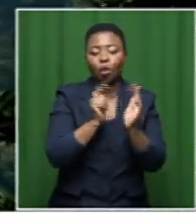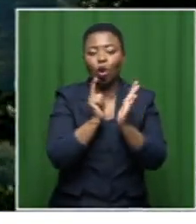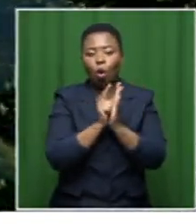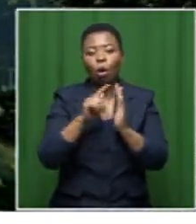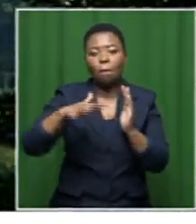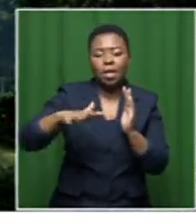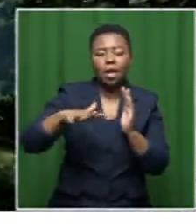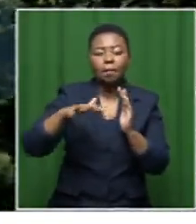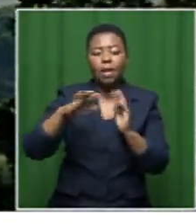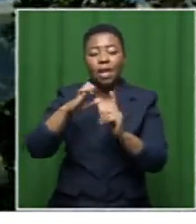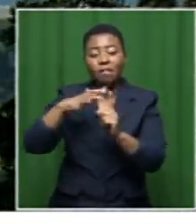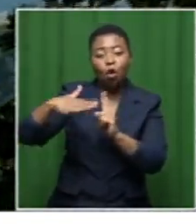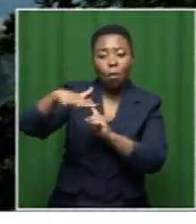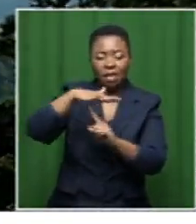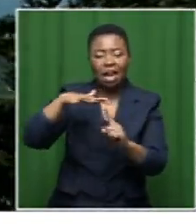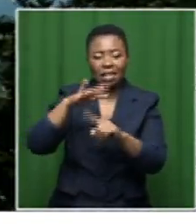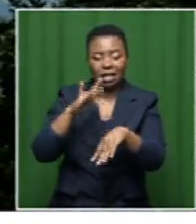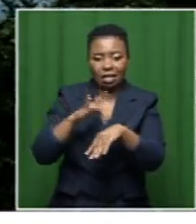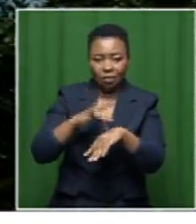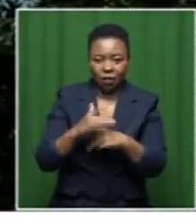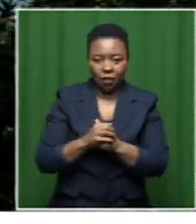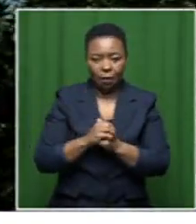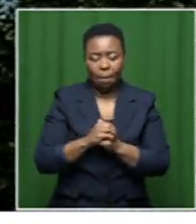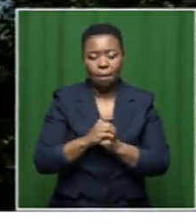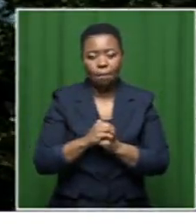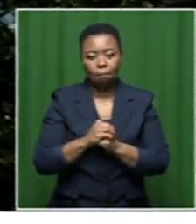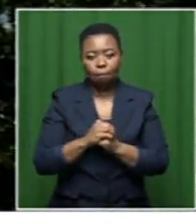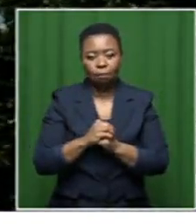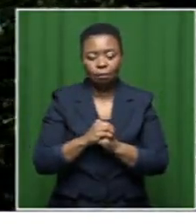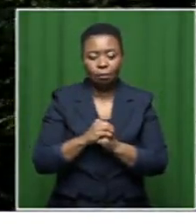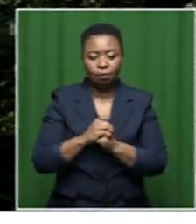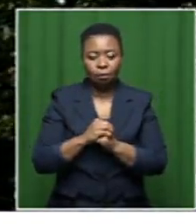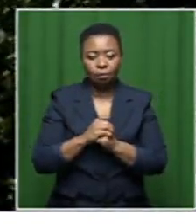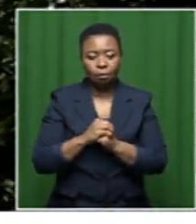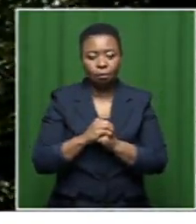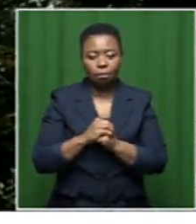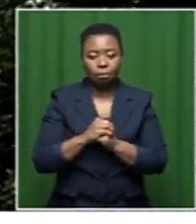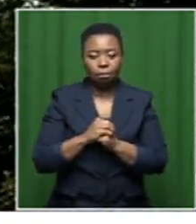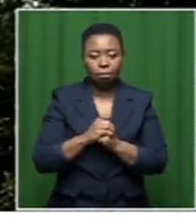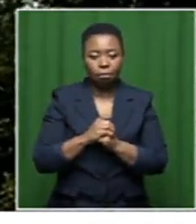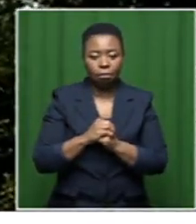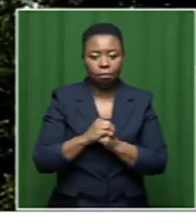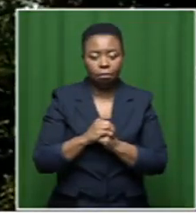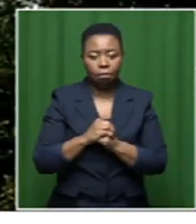medium environmental sensitivity. Katlego Nyoni, SABC News, Tzaneen.